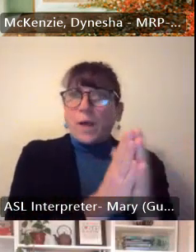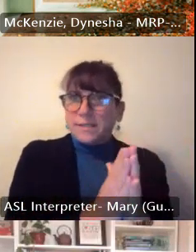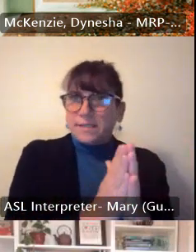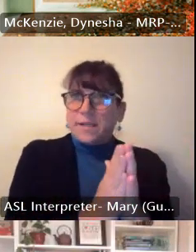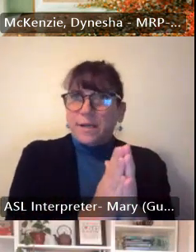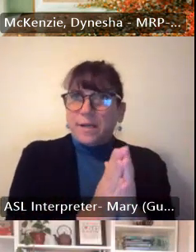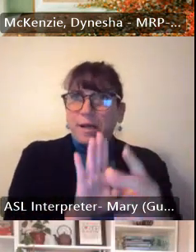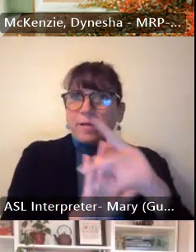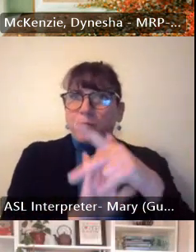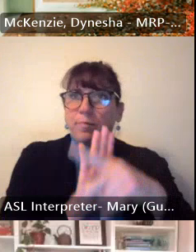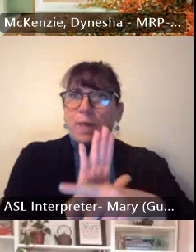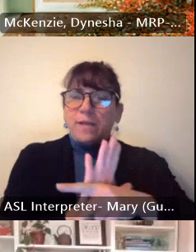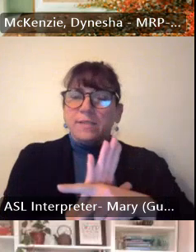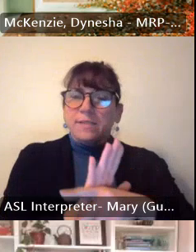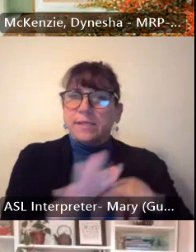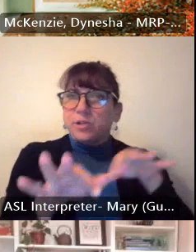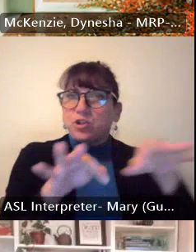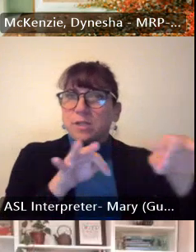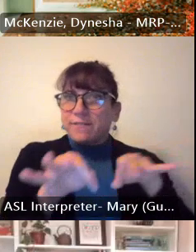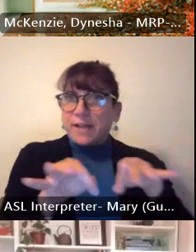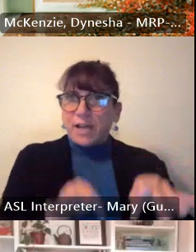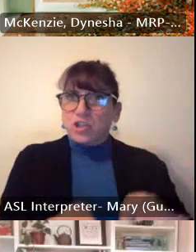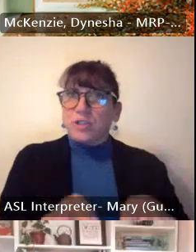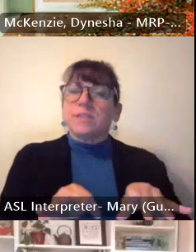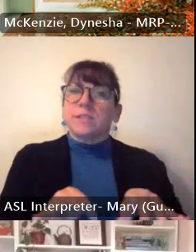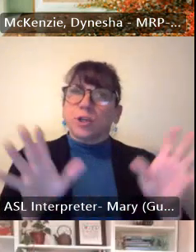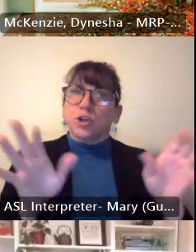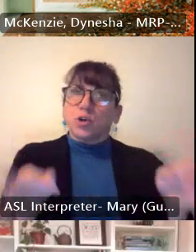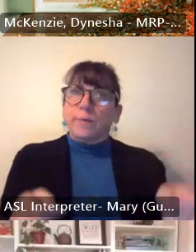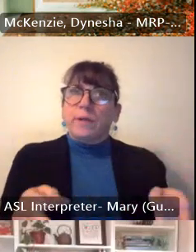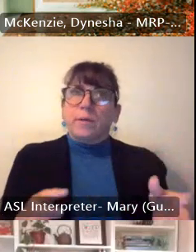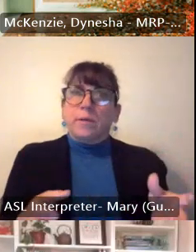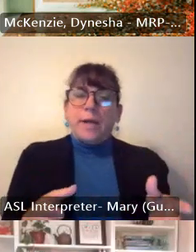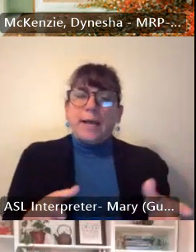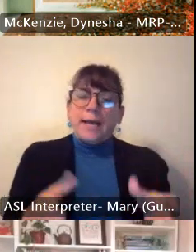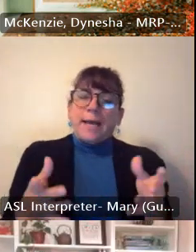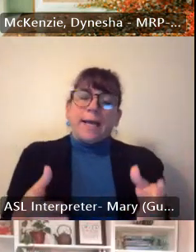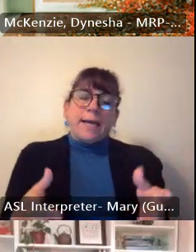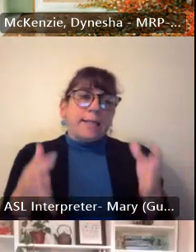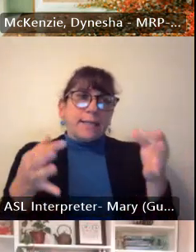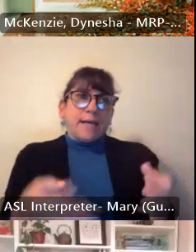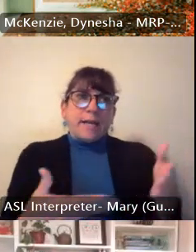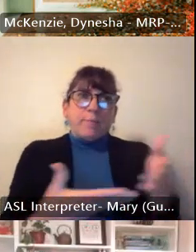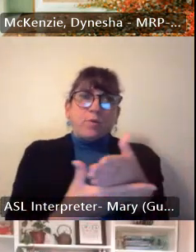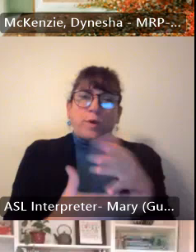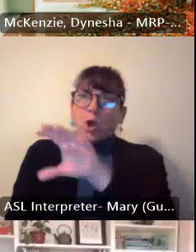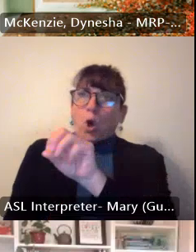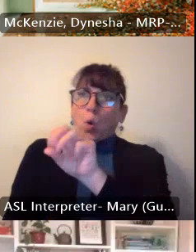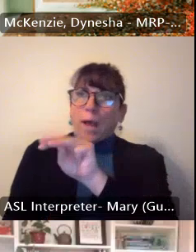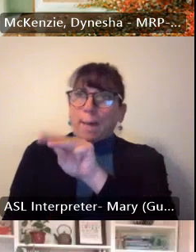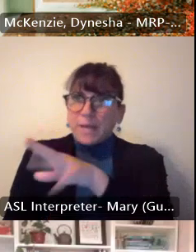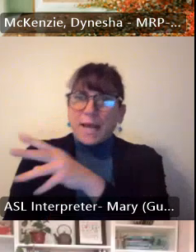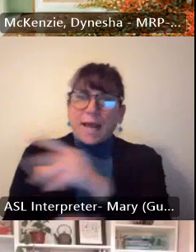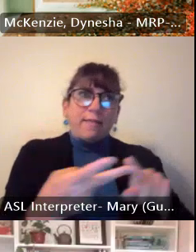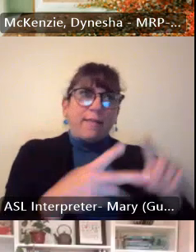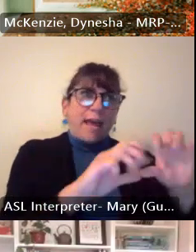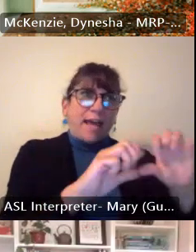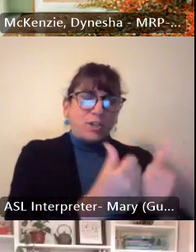the policy justifications that have been decided on between OMB and the agency,